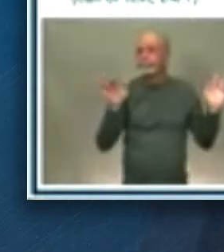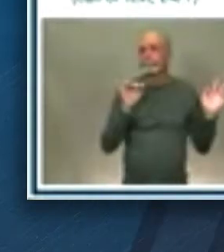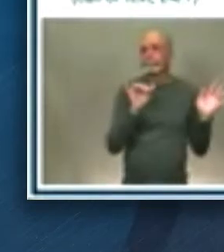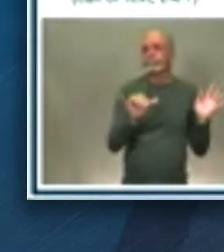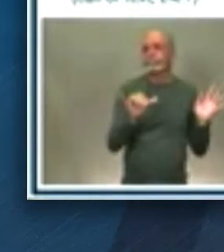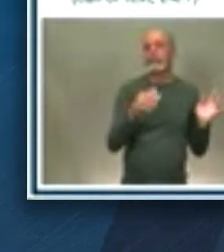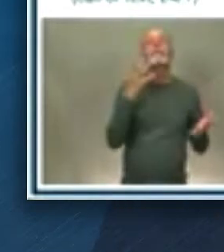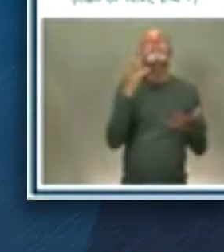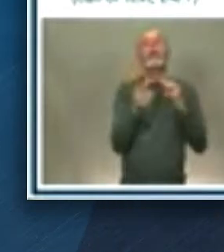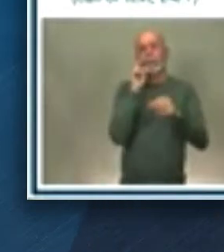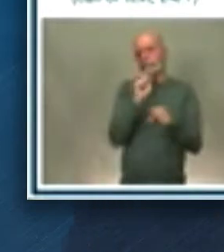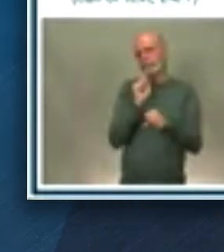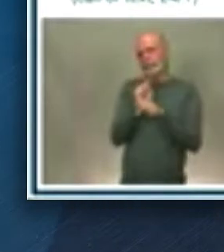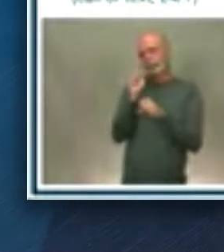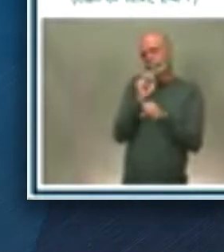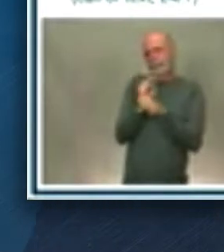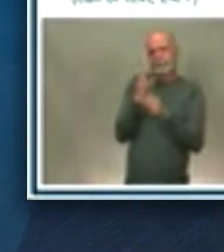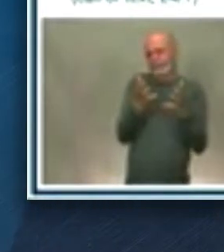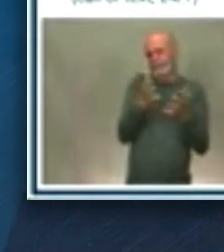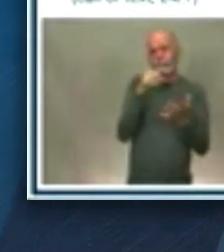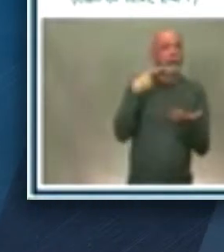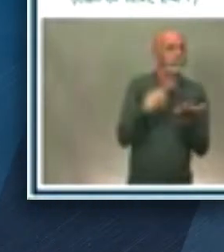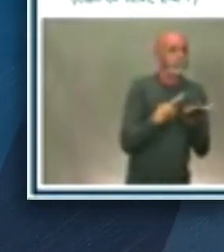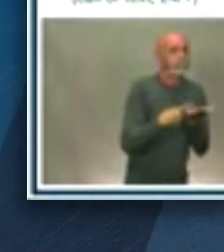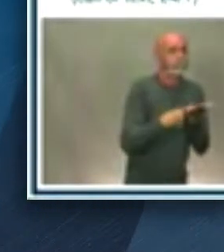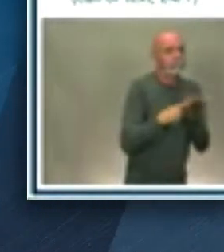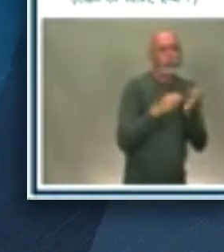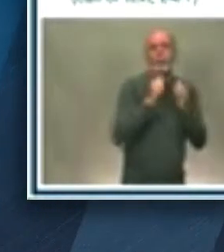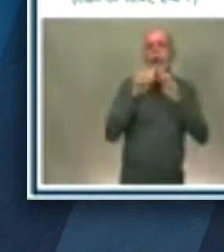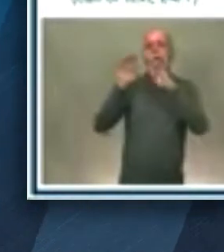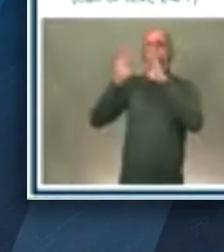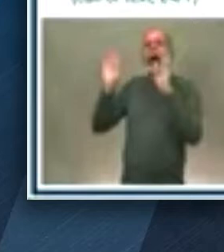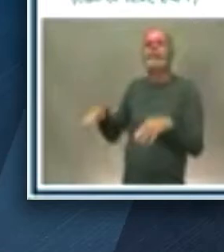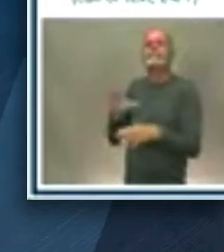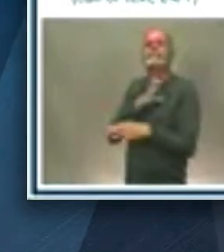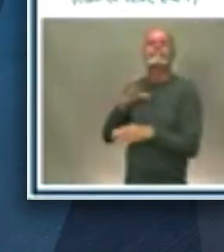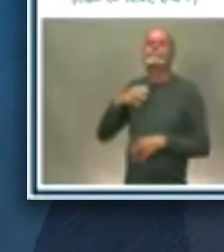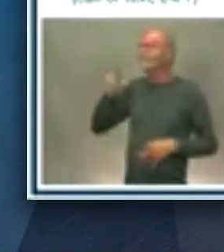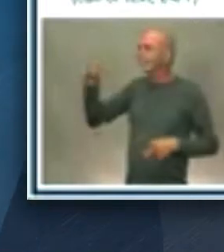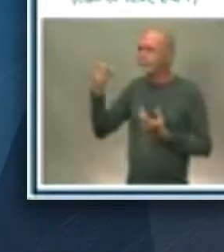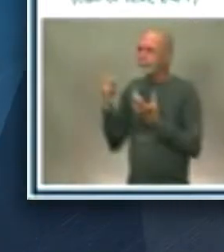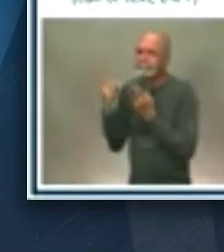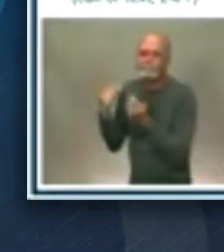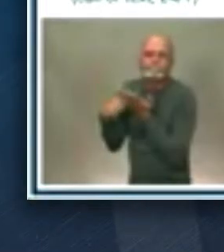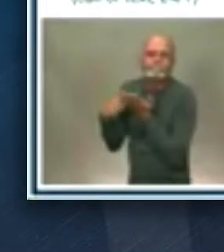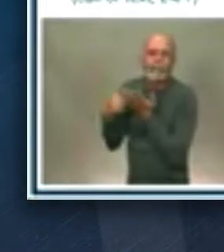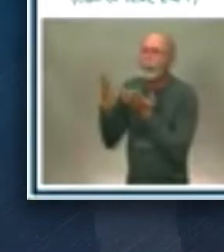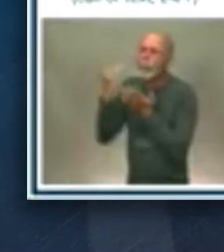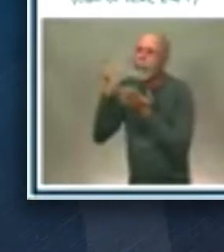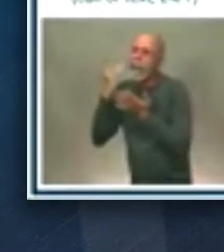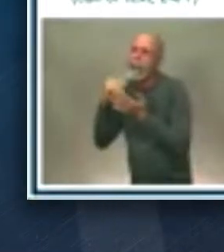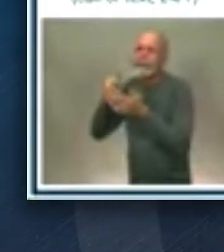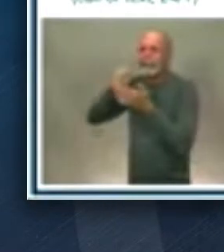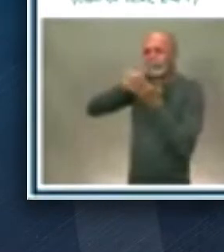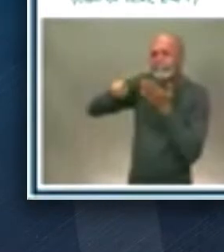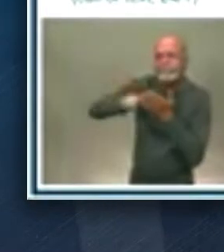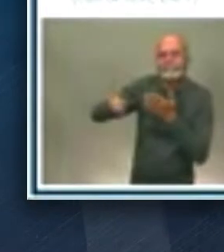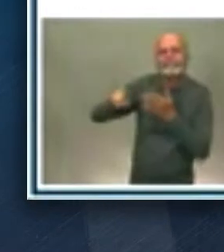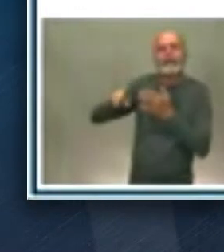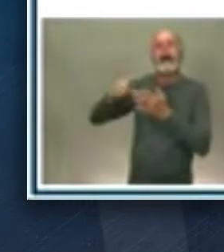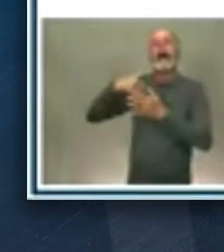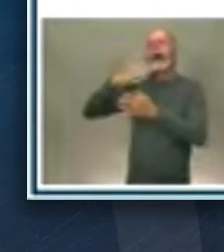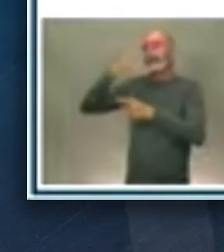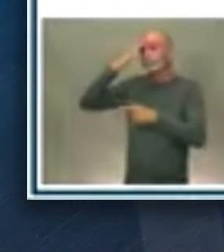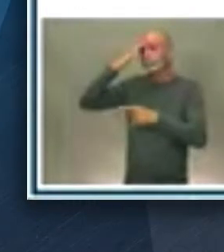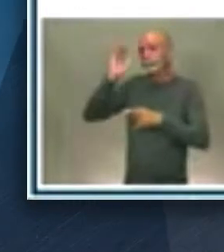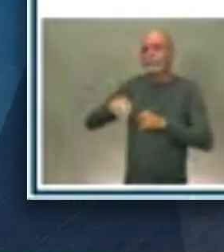the minister, the appropriate minister, and myself will meet with the Housing Commission, too, the commission that studied this, and really, really get to work. We want to get to work. We understand the anxiety